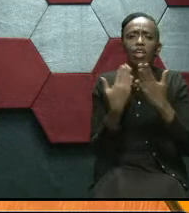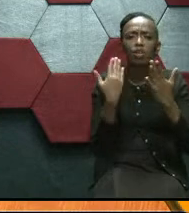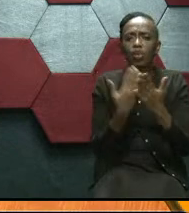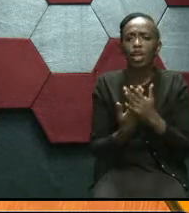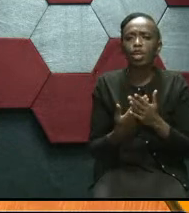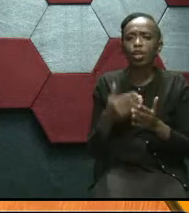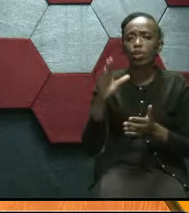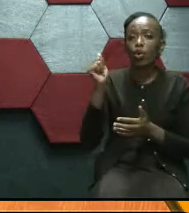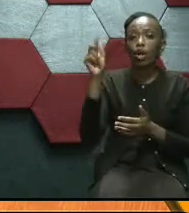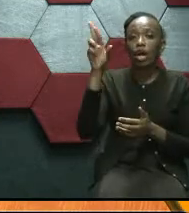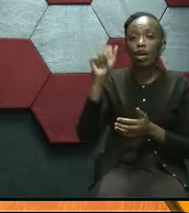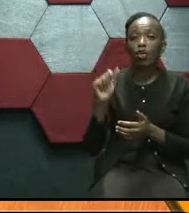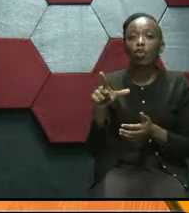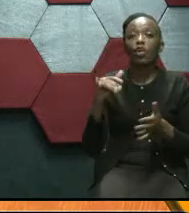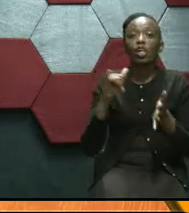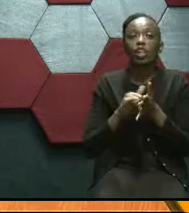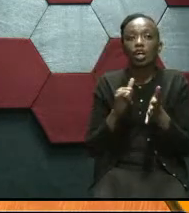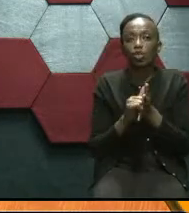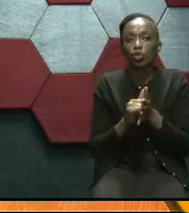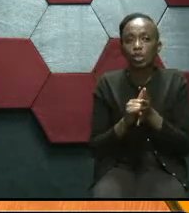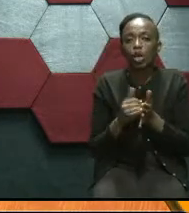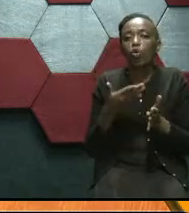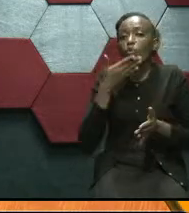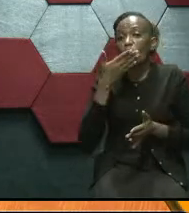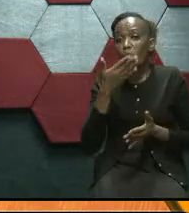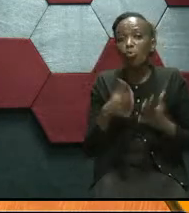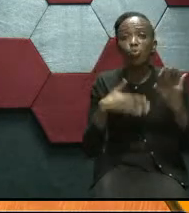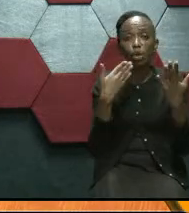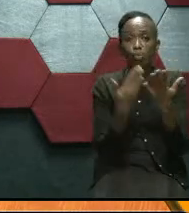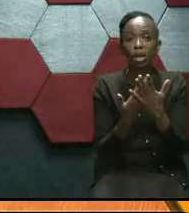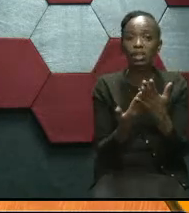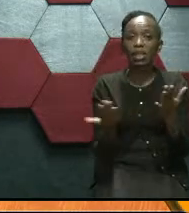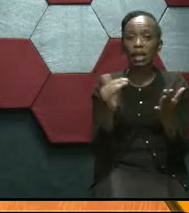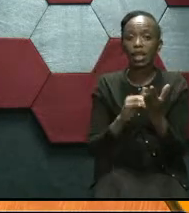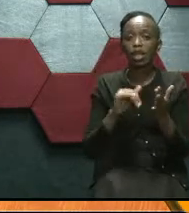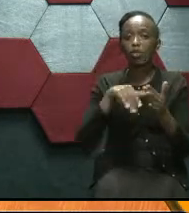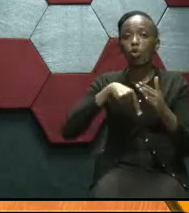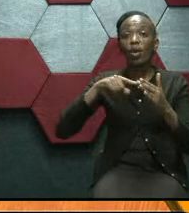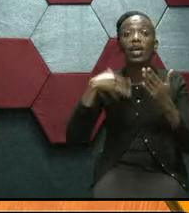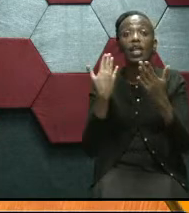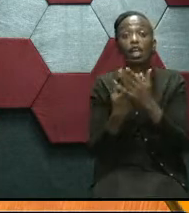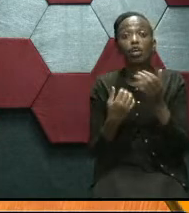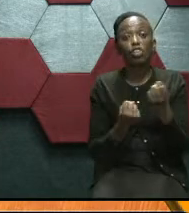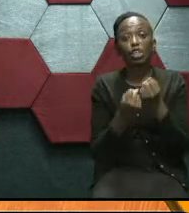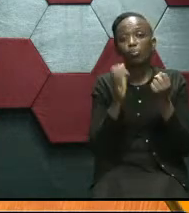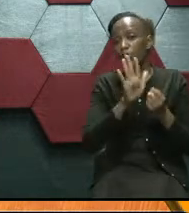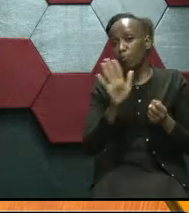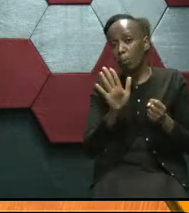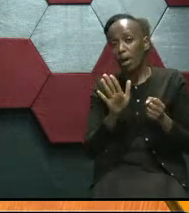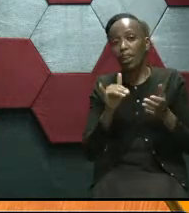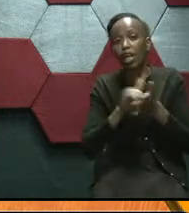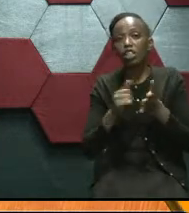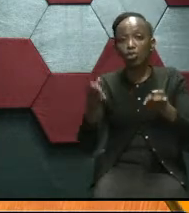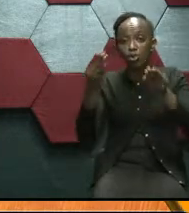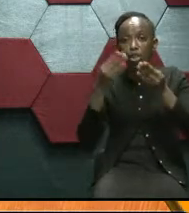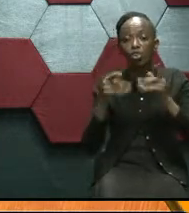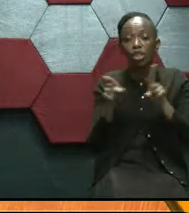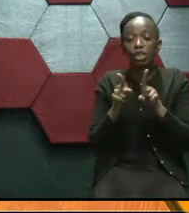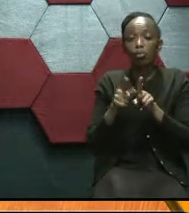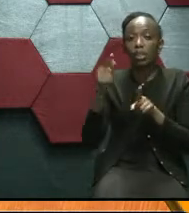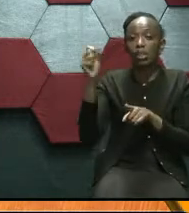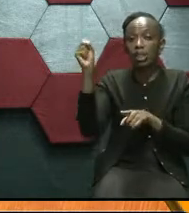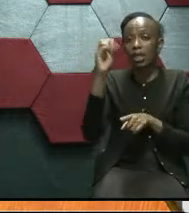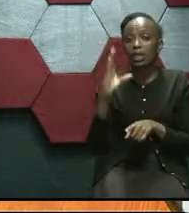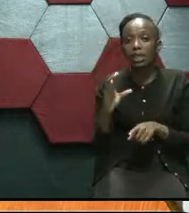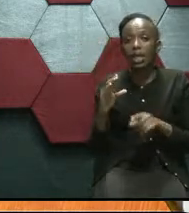Madam Carol Nandi. That was a very, very, very warm remarks. And again, we are so thankful for your support and the support that you give us as the TSC, and to all